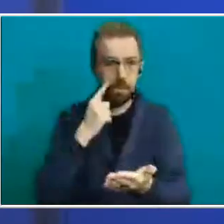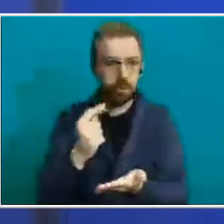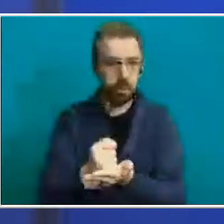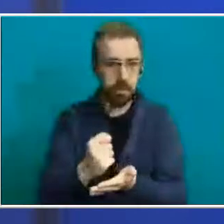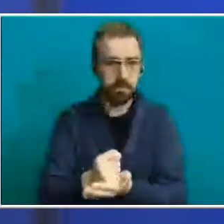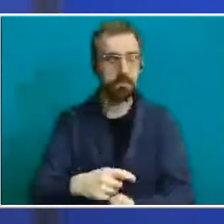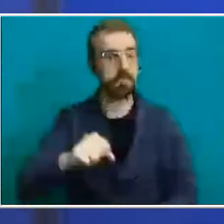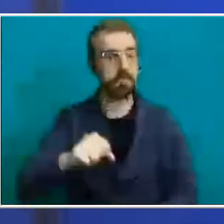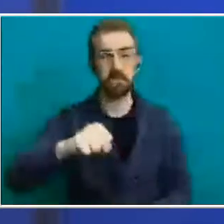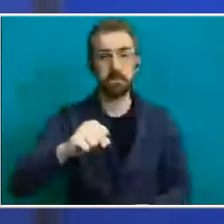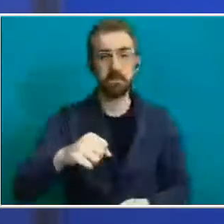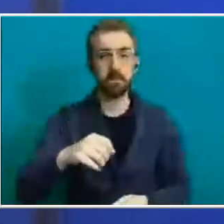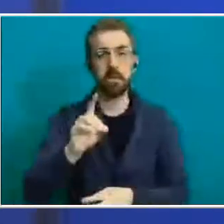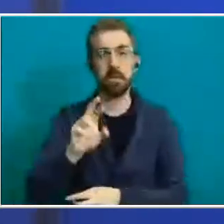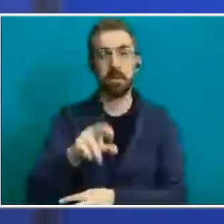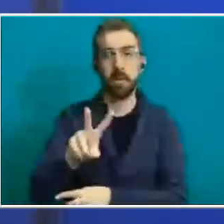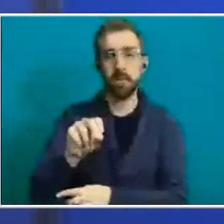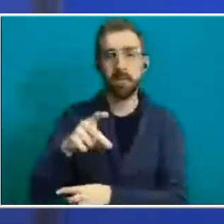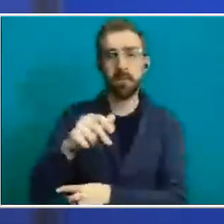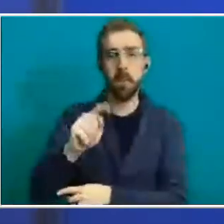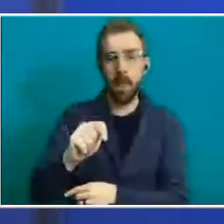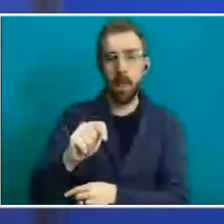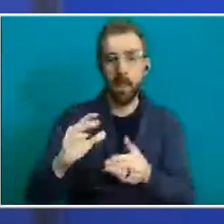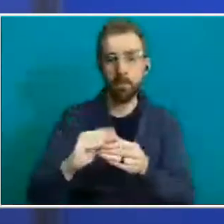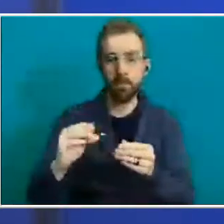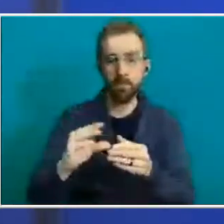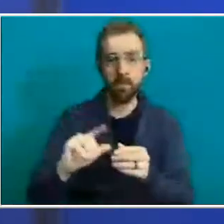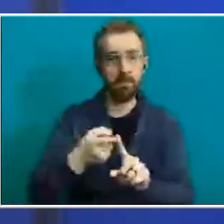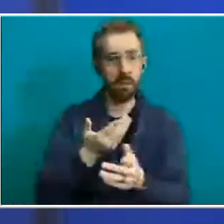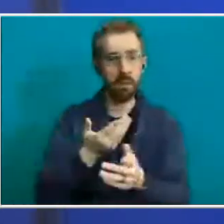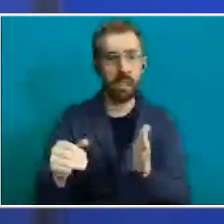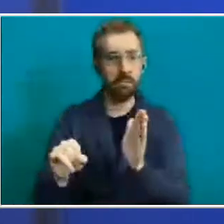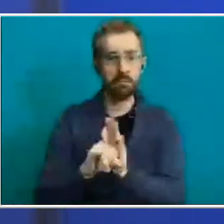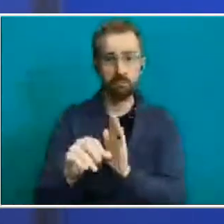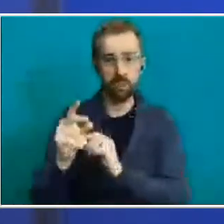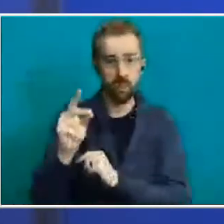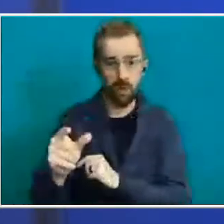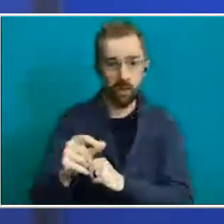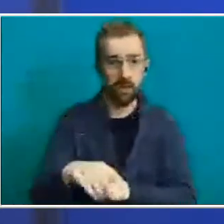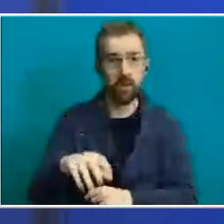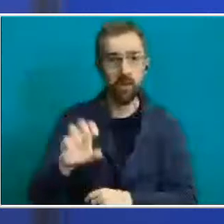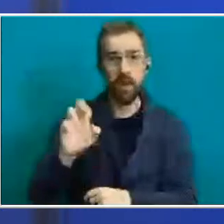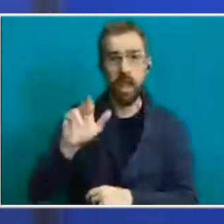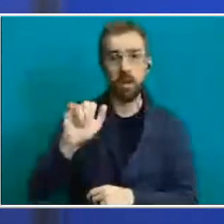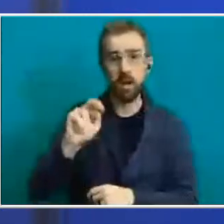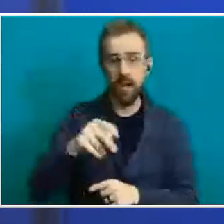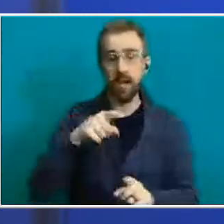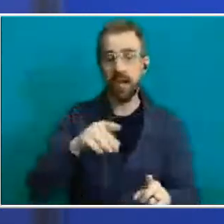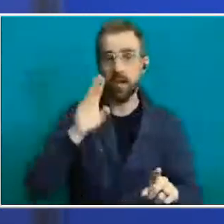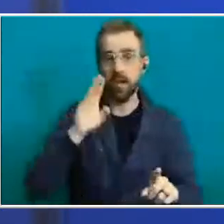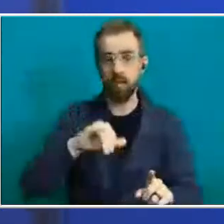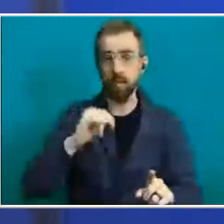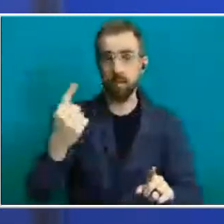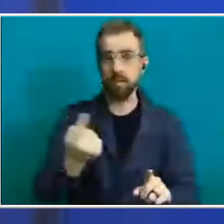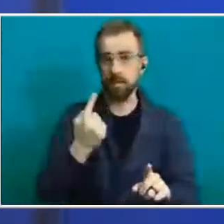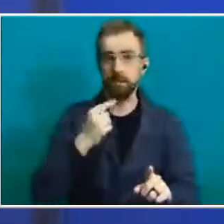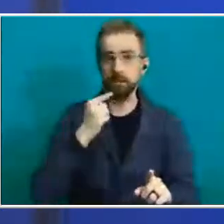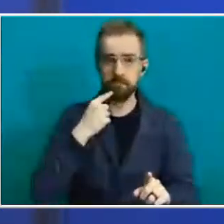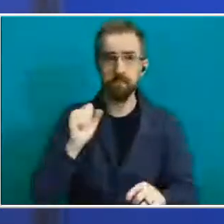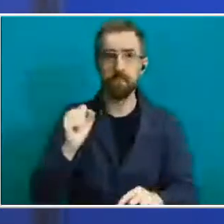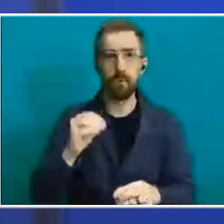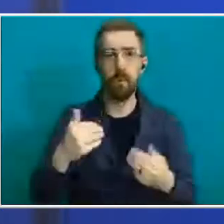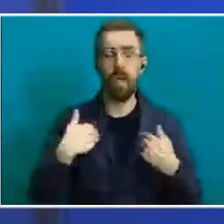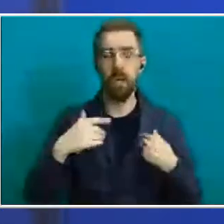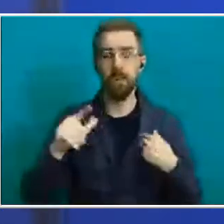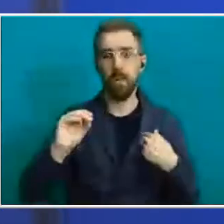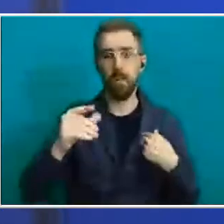Vopat alluded to it. So the first thing is that it was identified very quickly by Erin, and she knew that this was something significant. So getting Logan immobilized in a